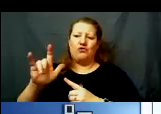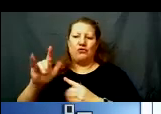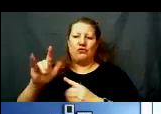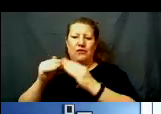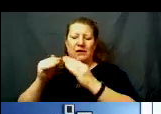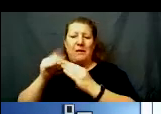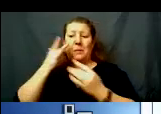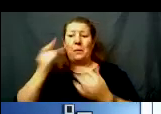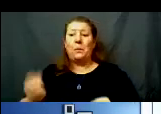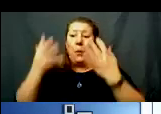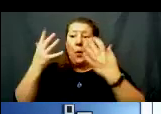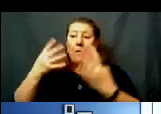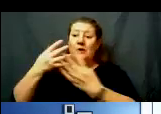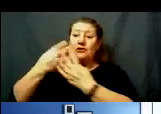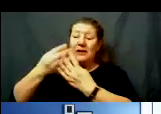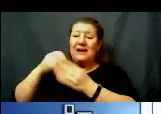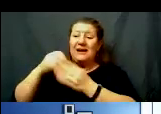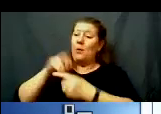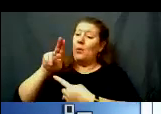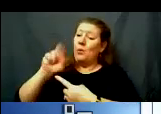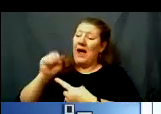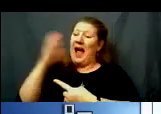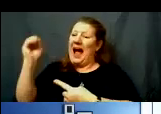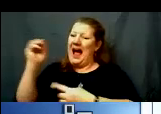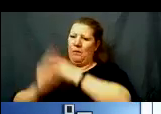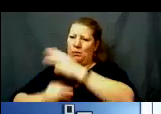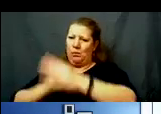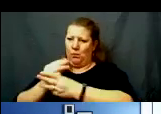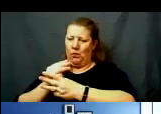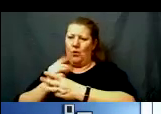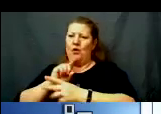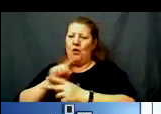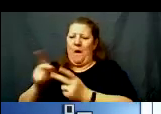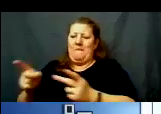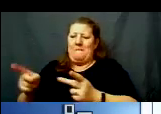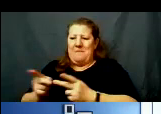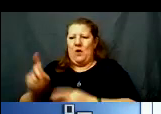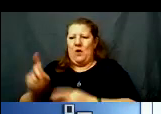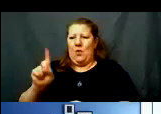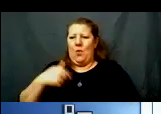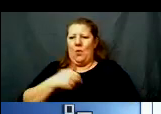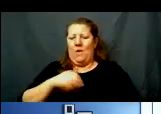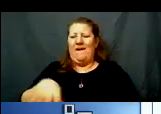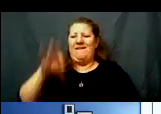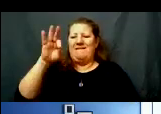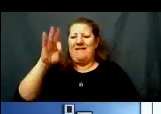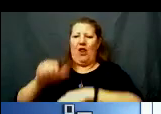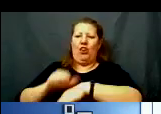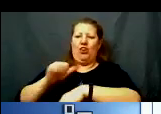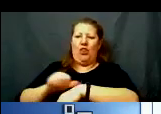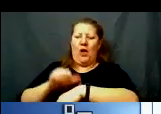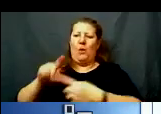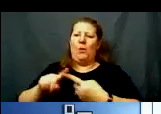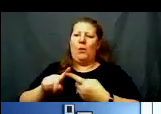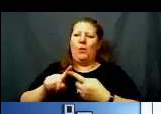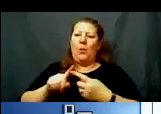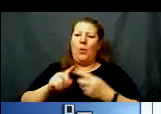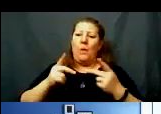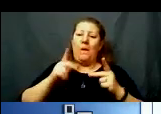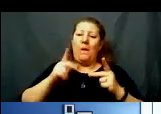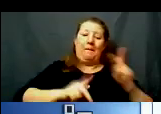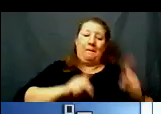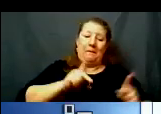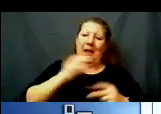United States and around the world are actually sites where we find threats to human and non-human